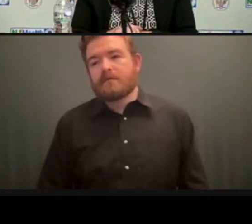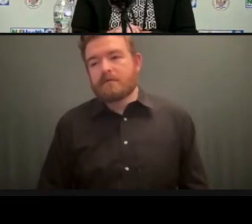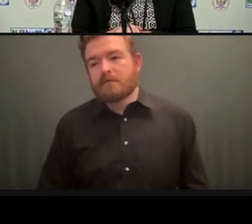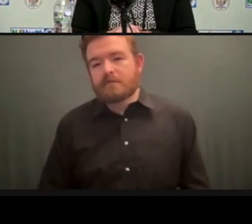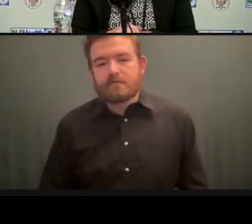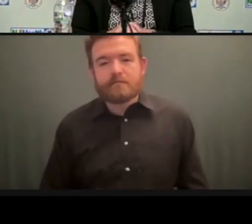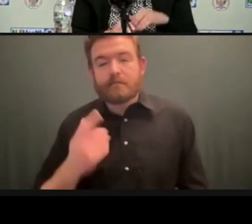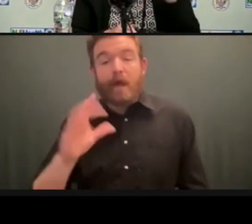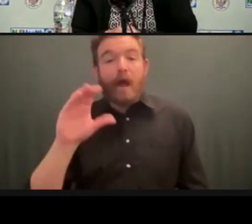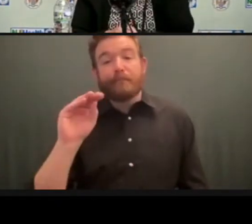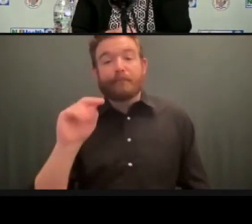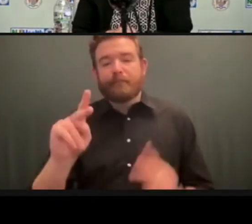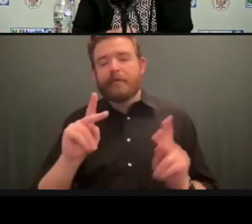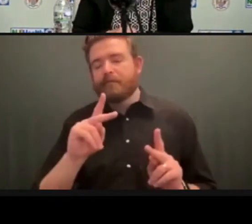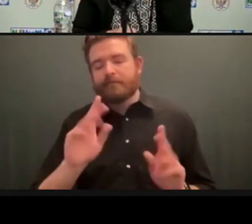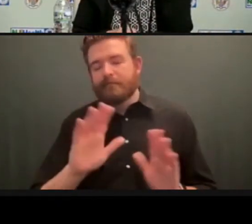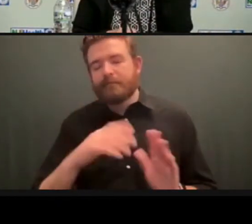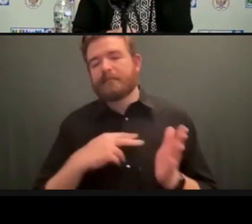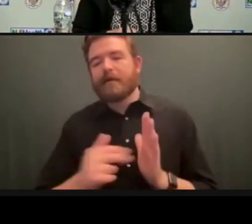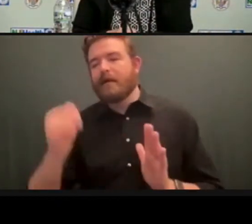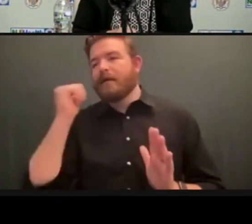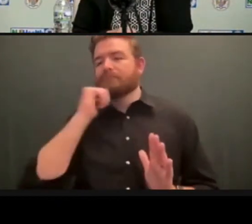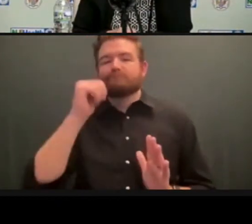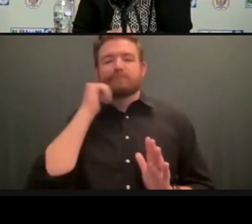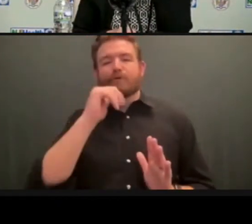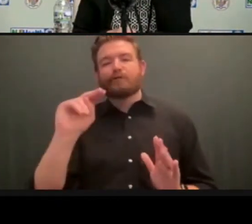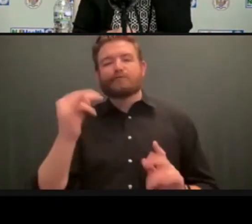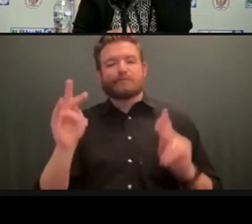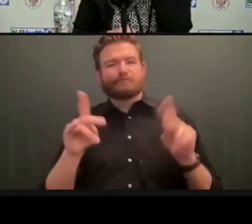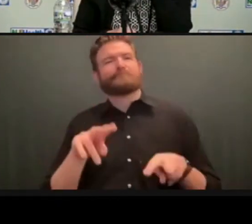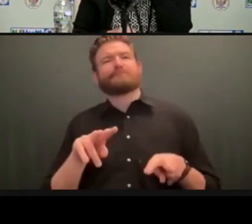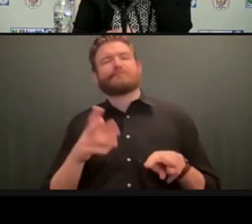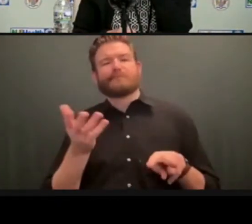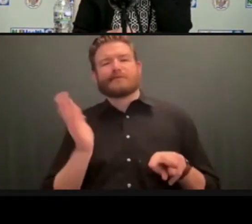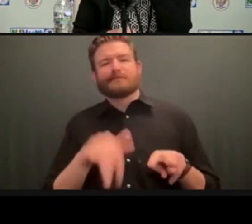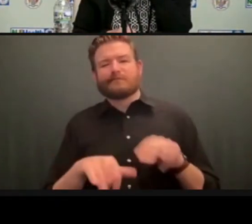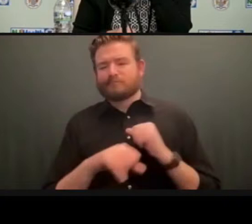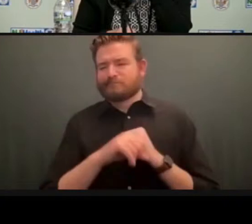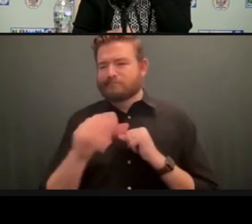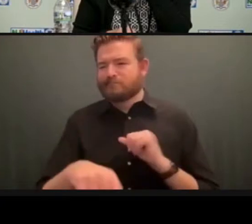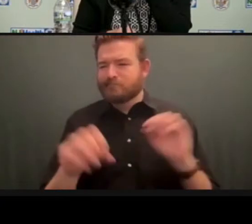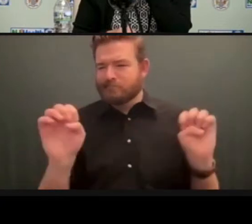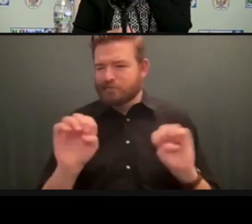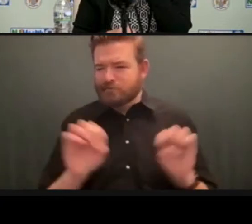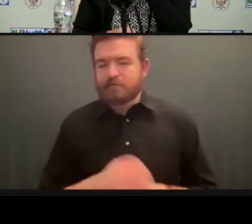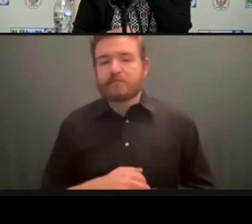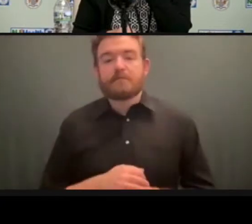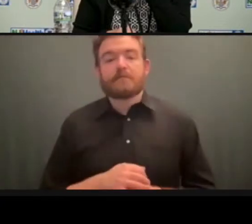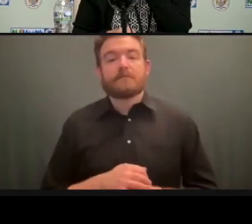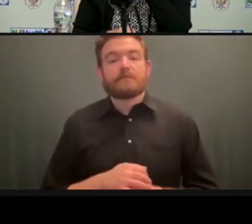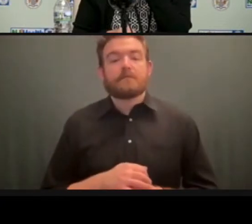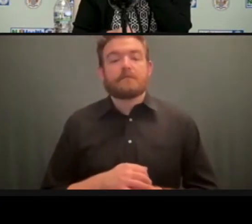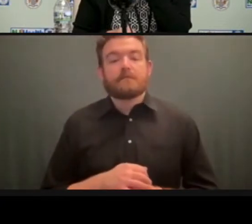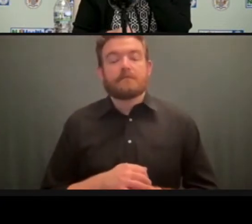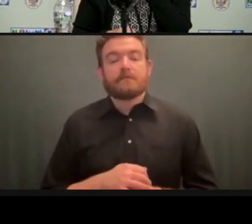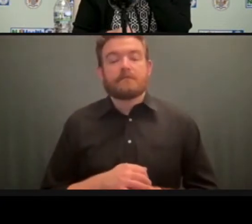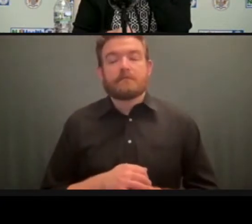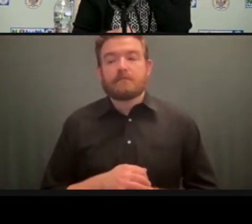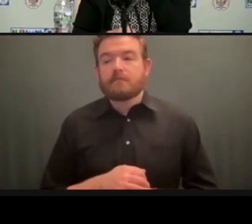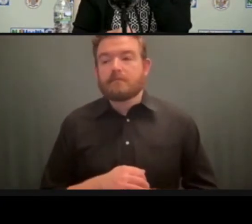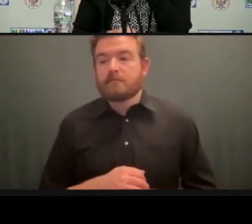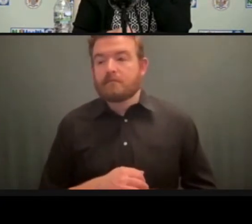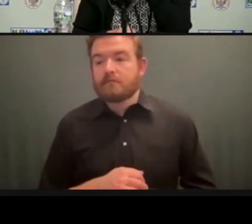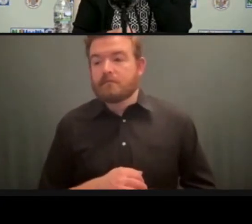Good questions. I'll ask Paramel to come in after Judy on the second one, but I would just say this: the